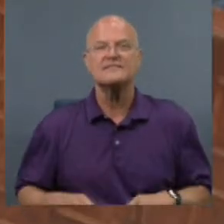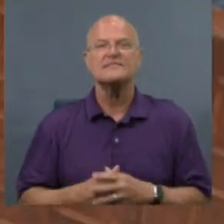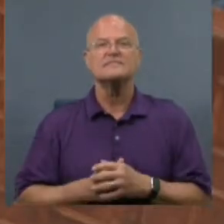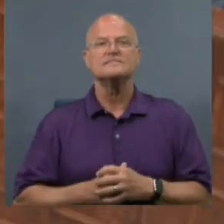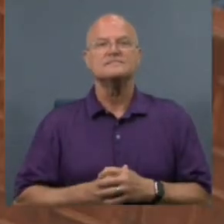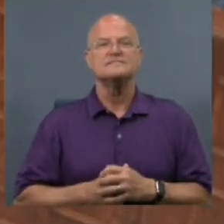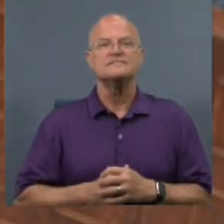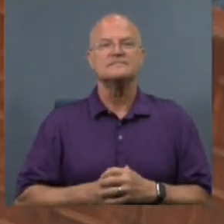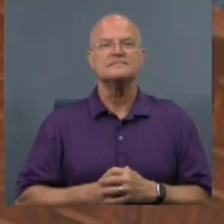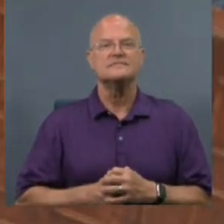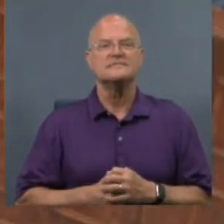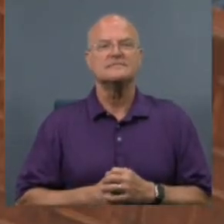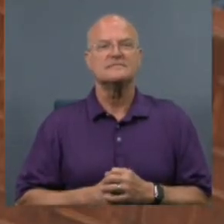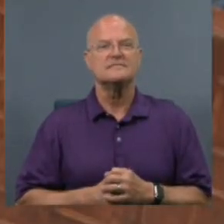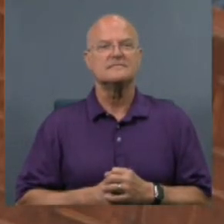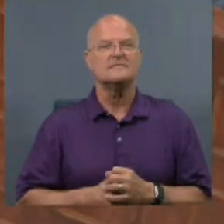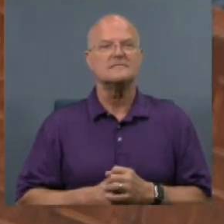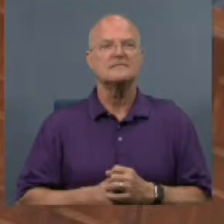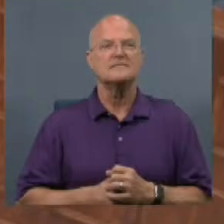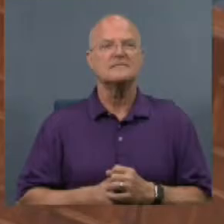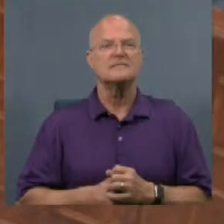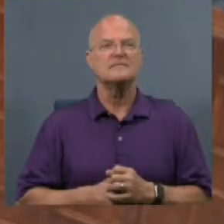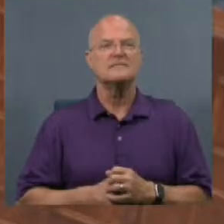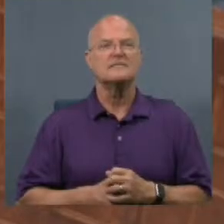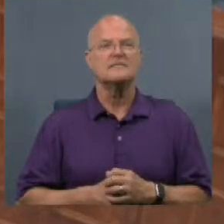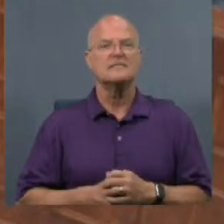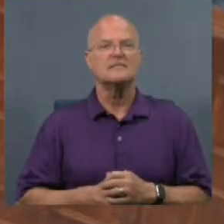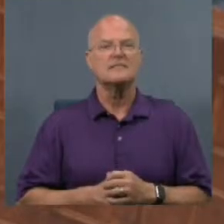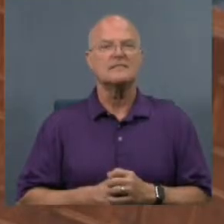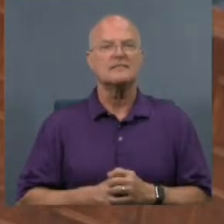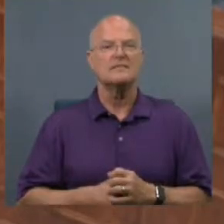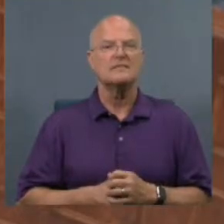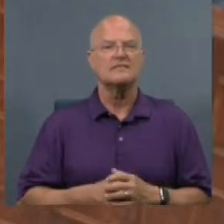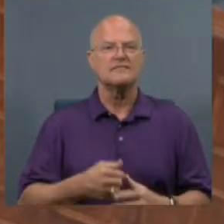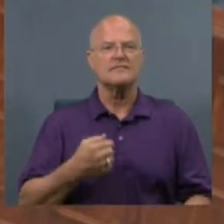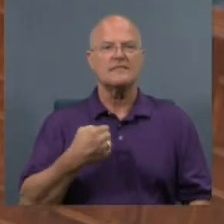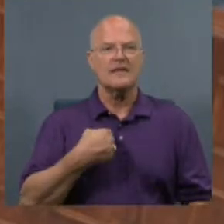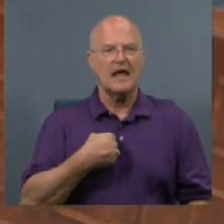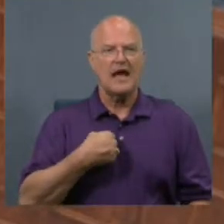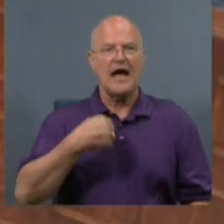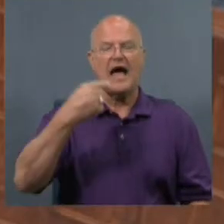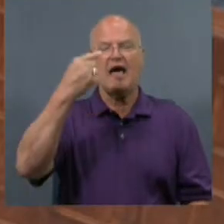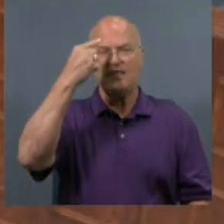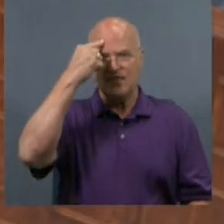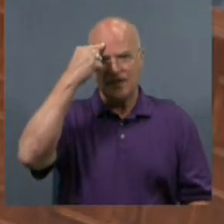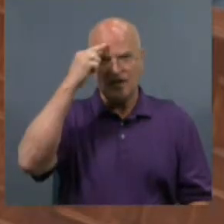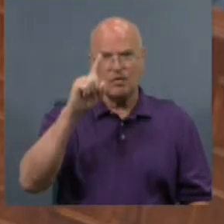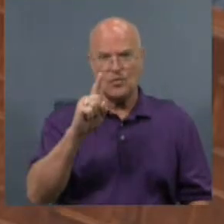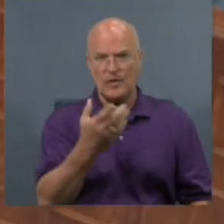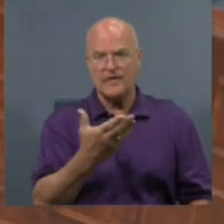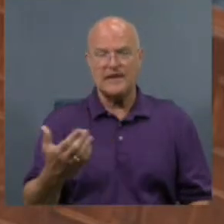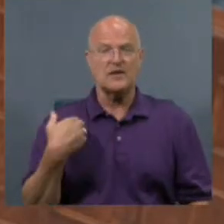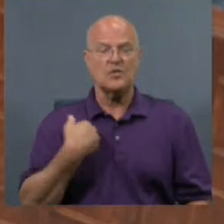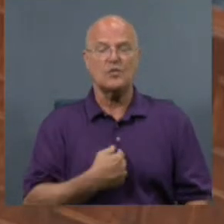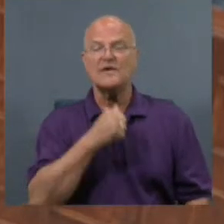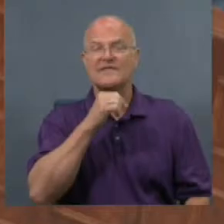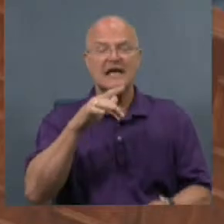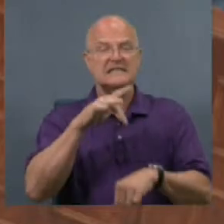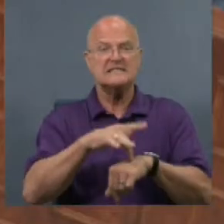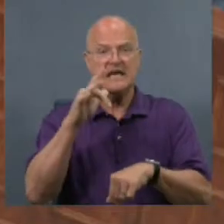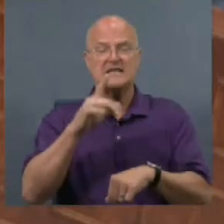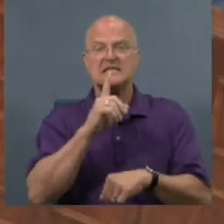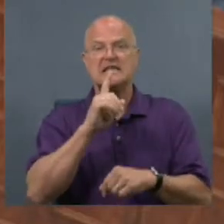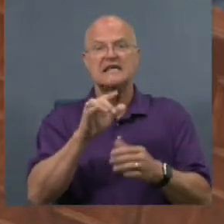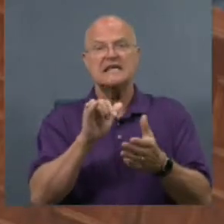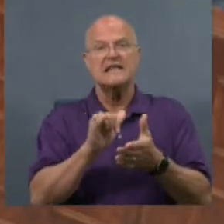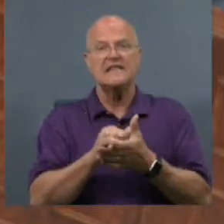my profession. Mr. Chairman, I think one of the things that we really haven't touched on is